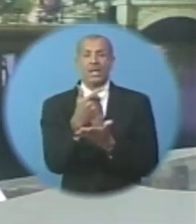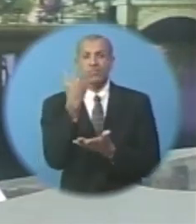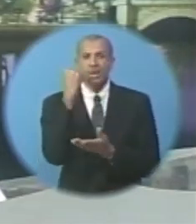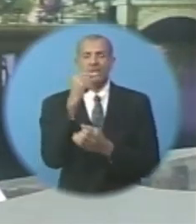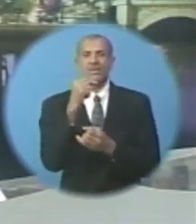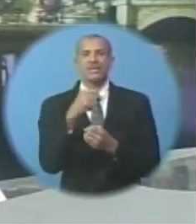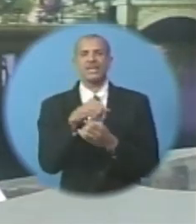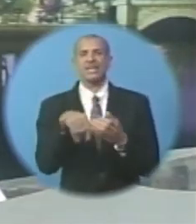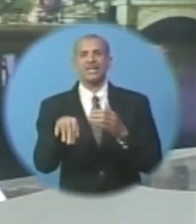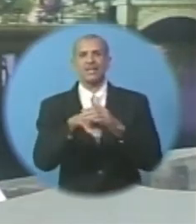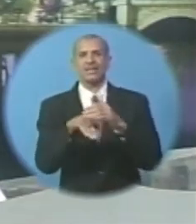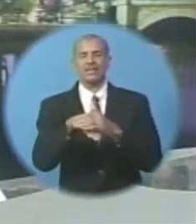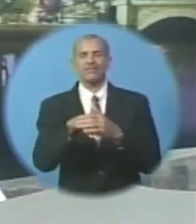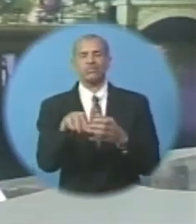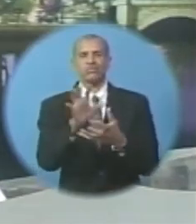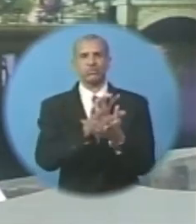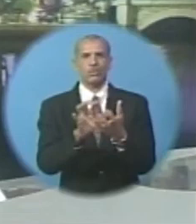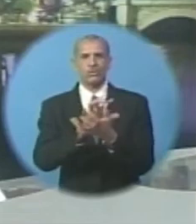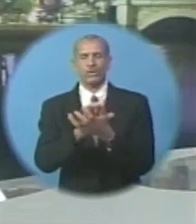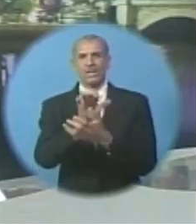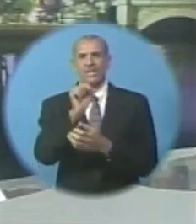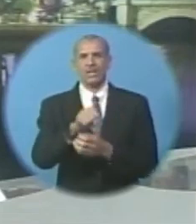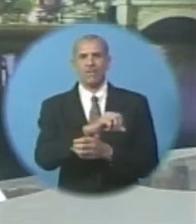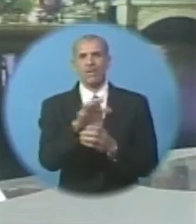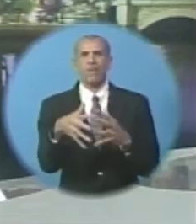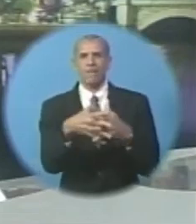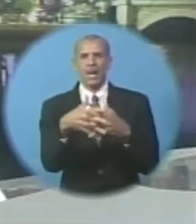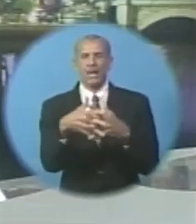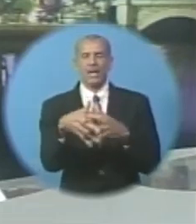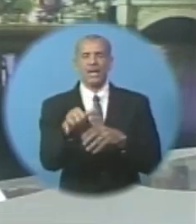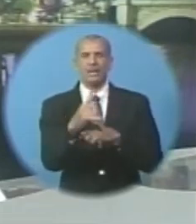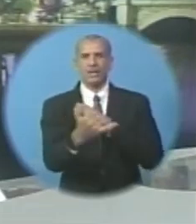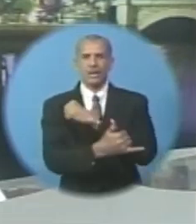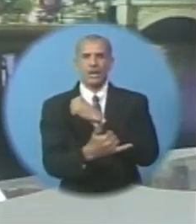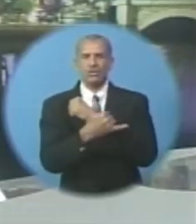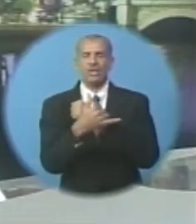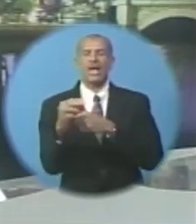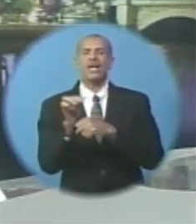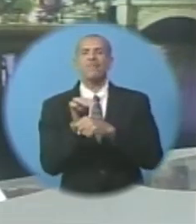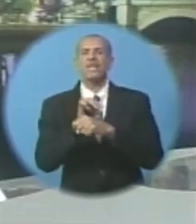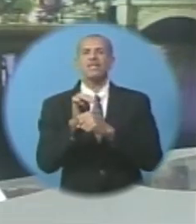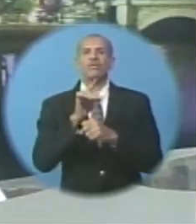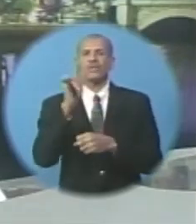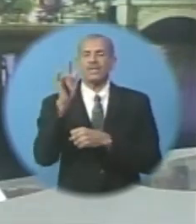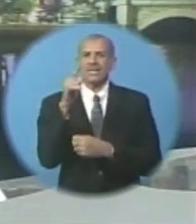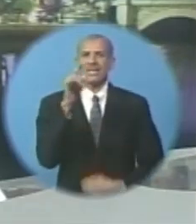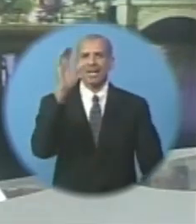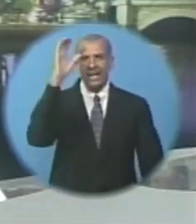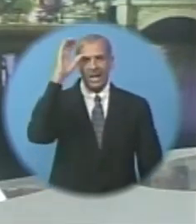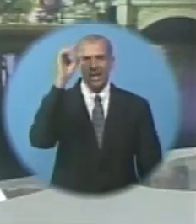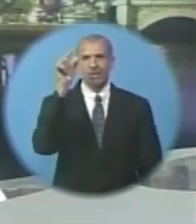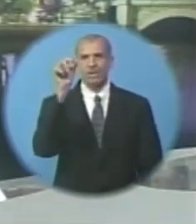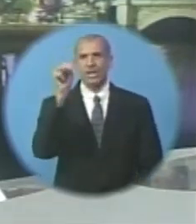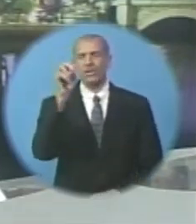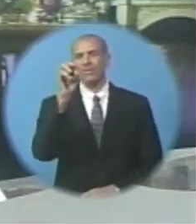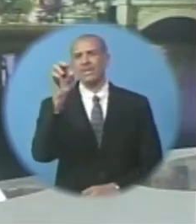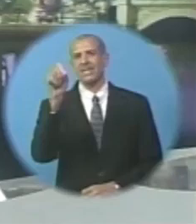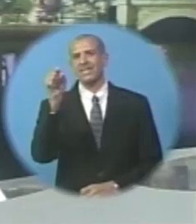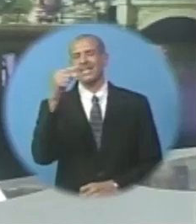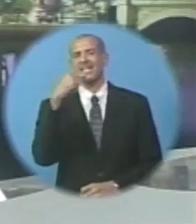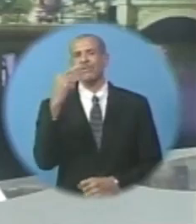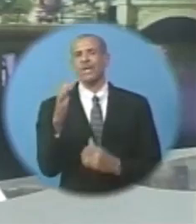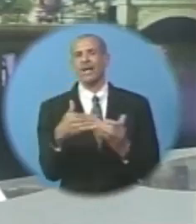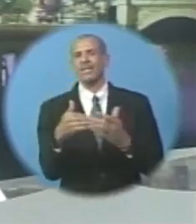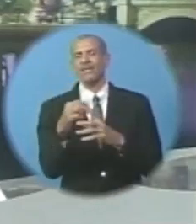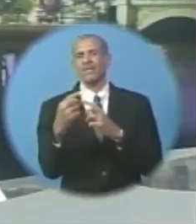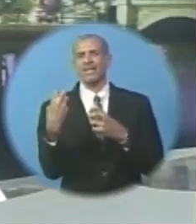internal disturbances in the South American country. Vice President and Minister of Foreign Affairs Carl Greenidge says in spite of the difficulties that the